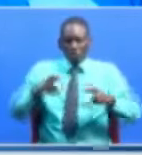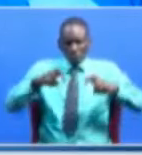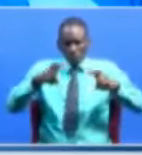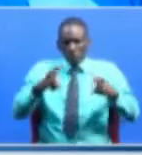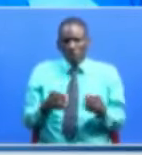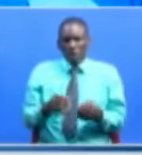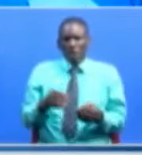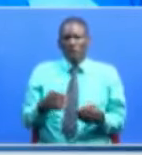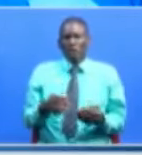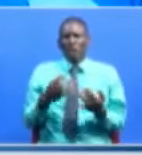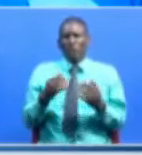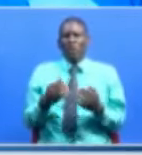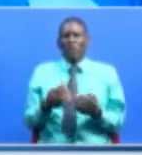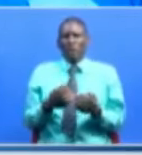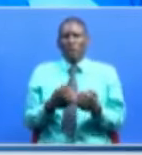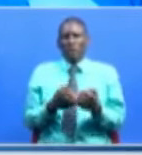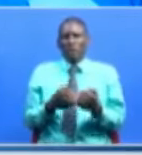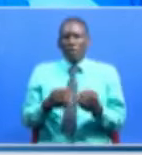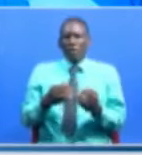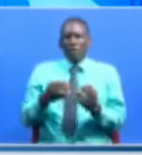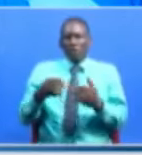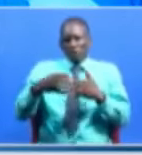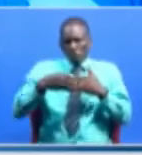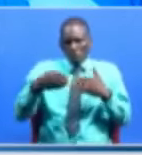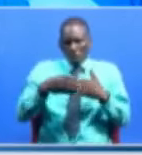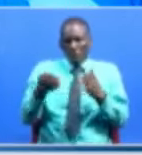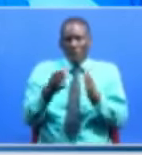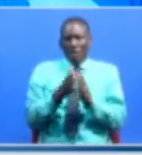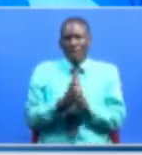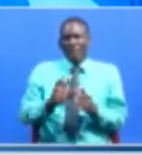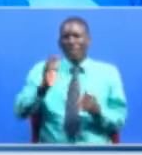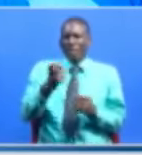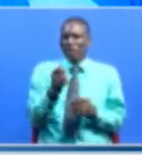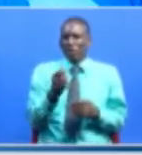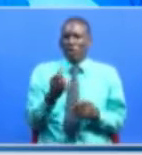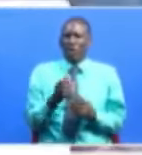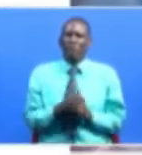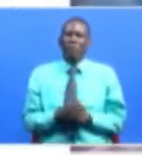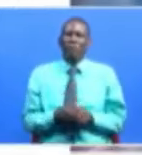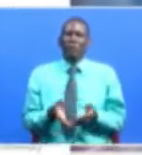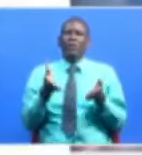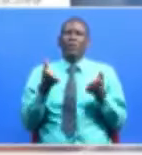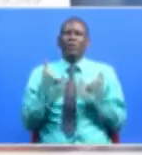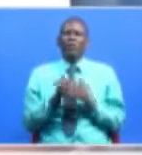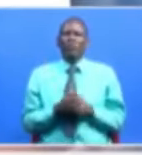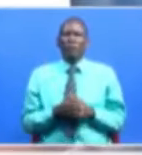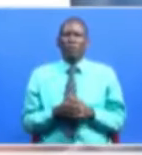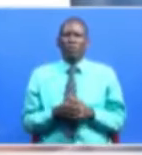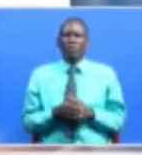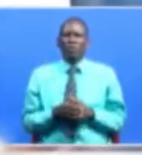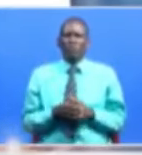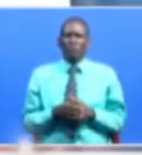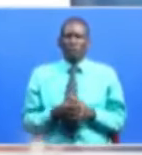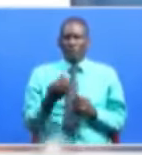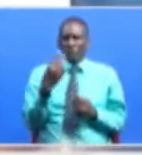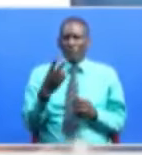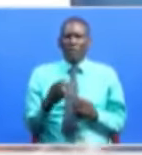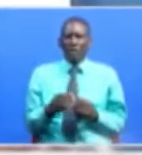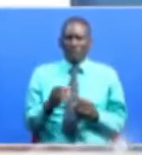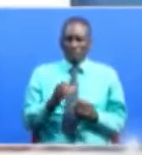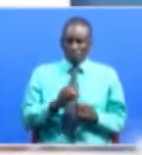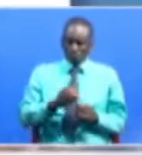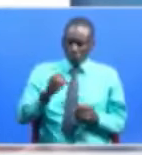take a quick look at the trends between the US dollar and the Kenyan shilling. Now, looking at the graph and